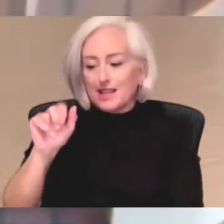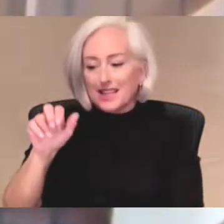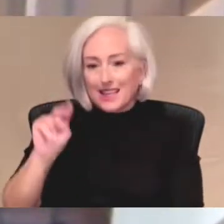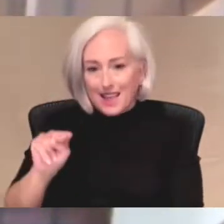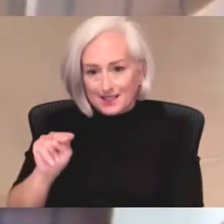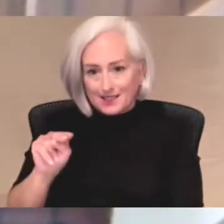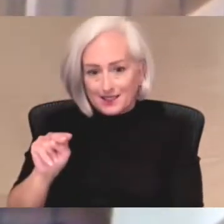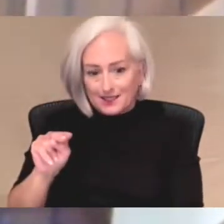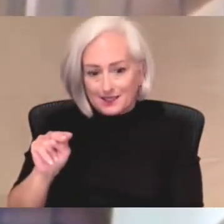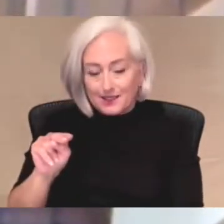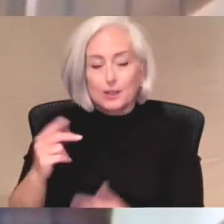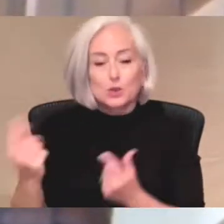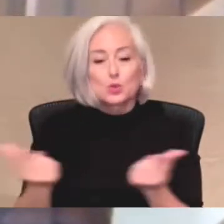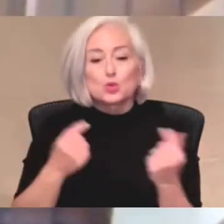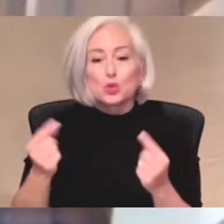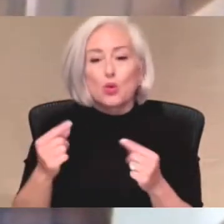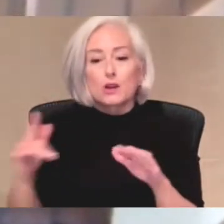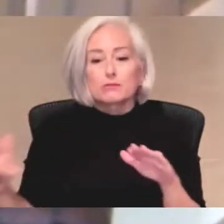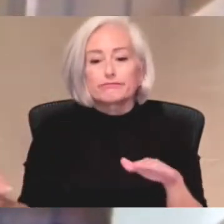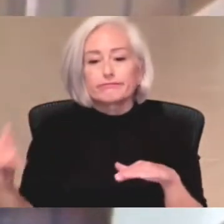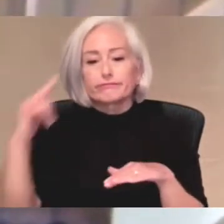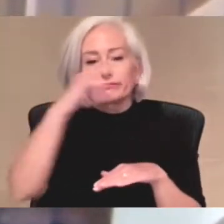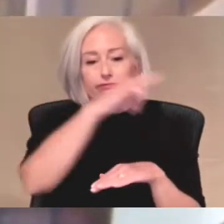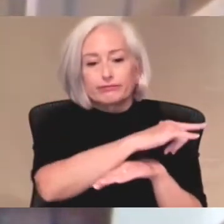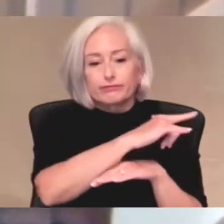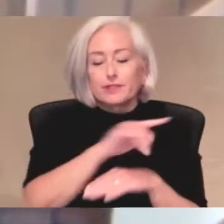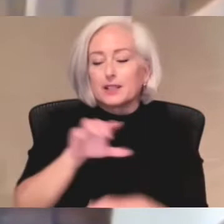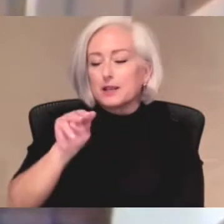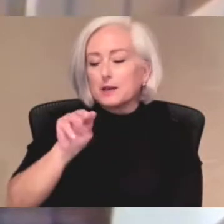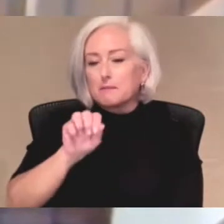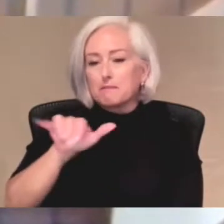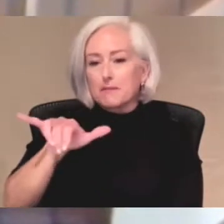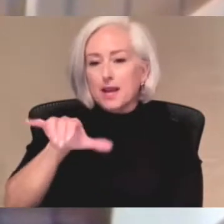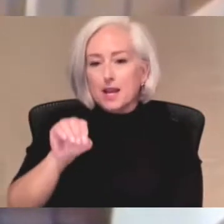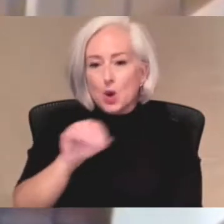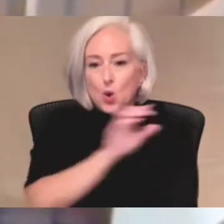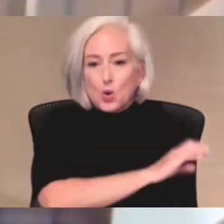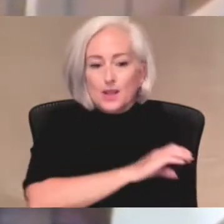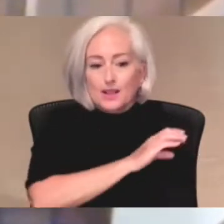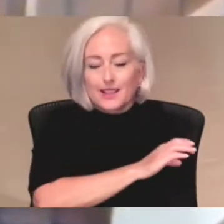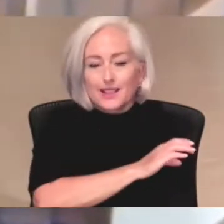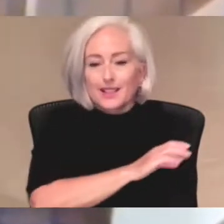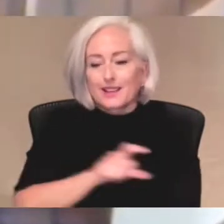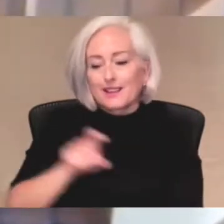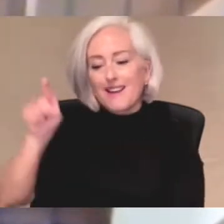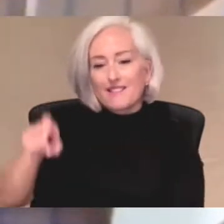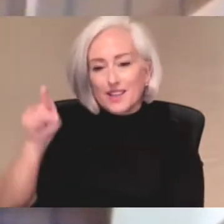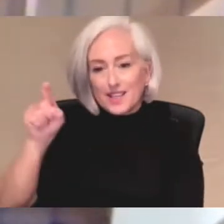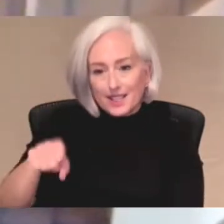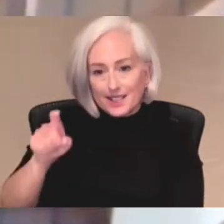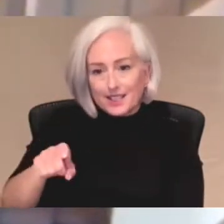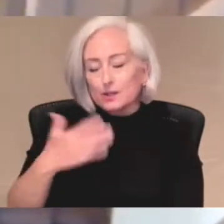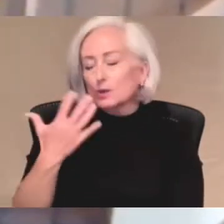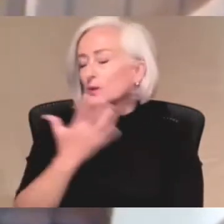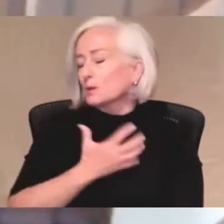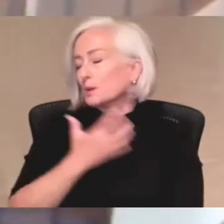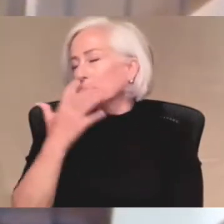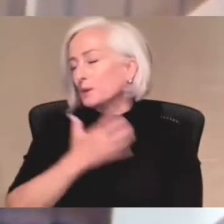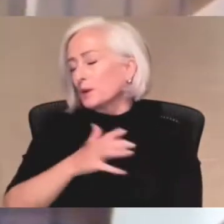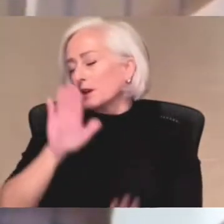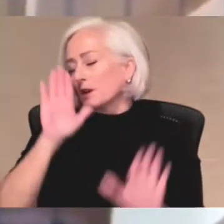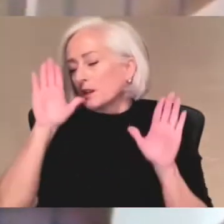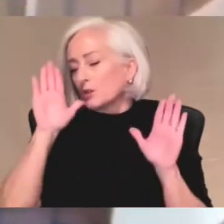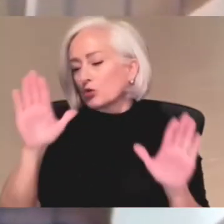in Phoenix, and it was a wonderful experience. I just want to tell people that it